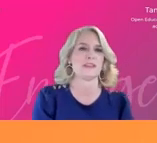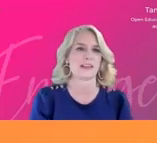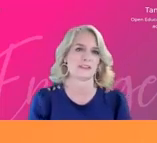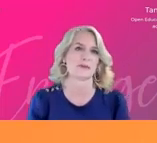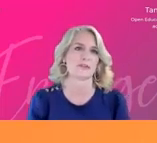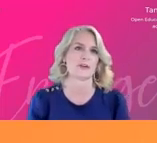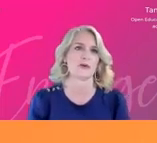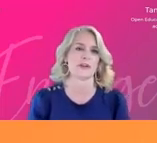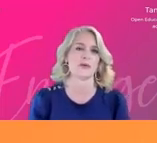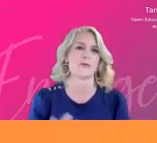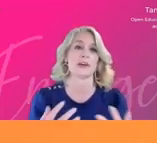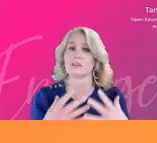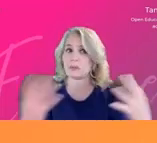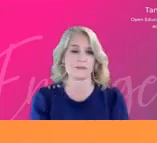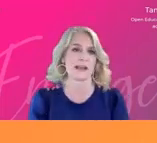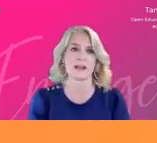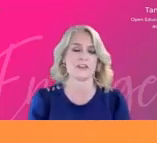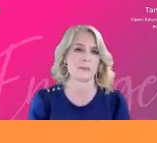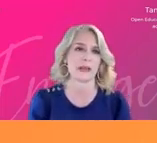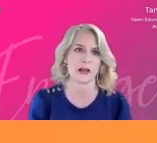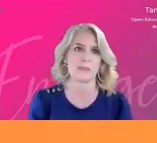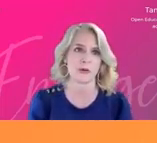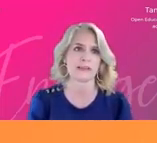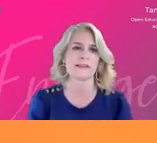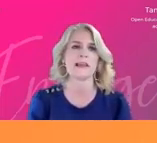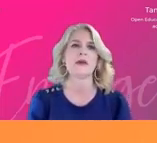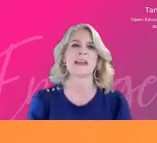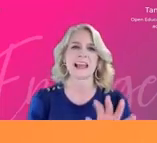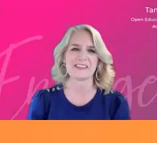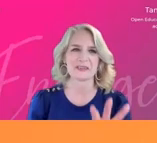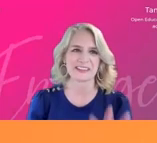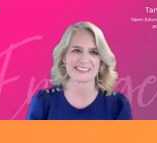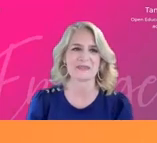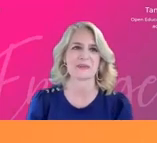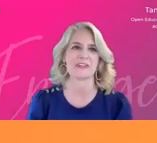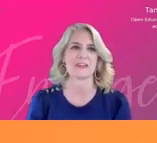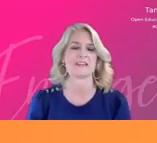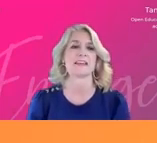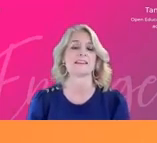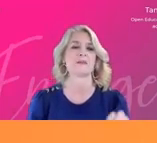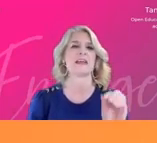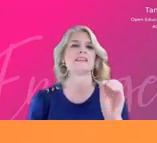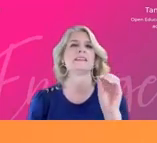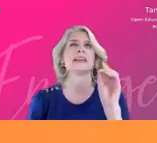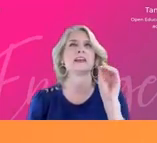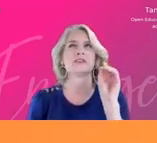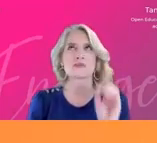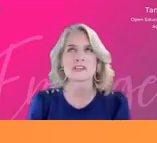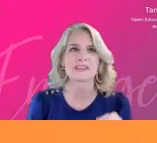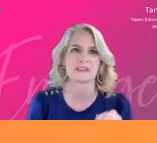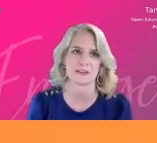you can do that too. So, you know, we are just providing a jumping off point. But as you will see when we share the links, Amanda did